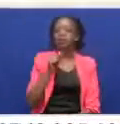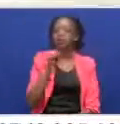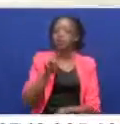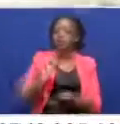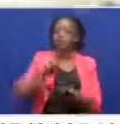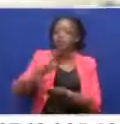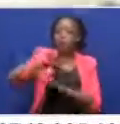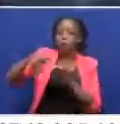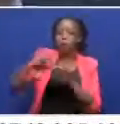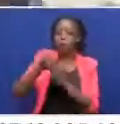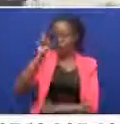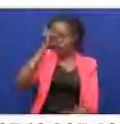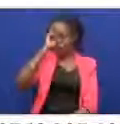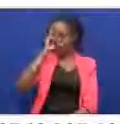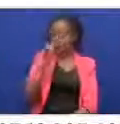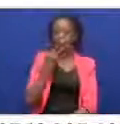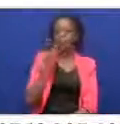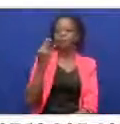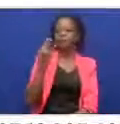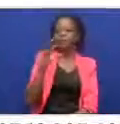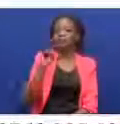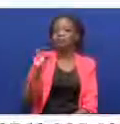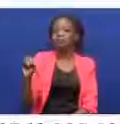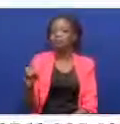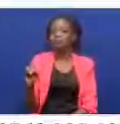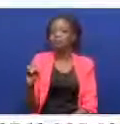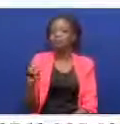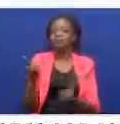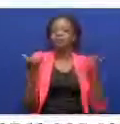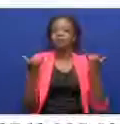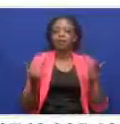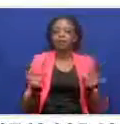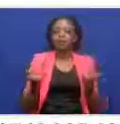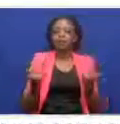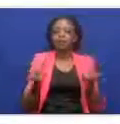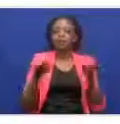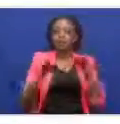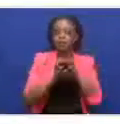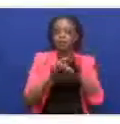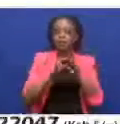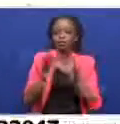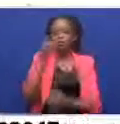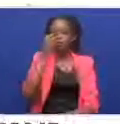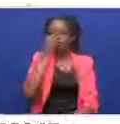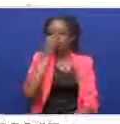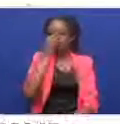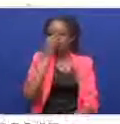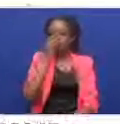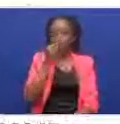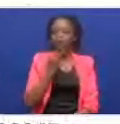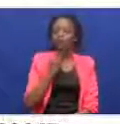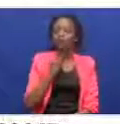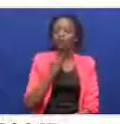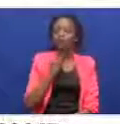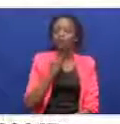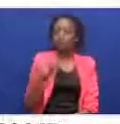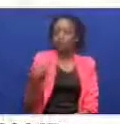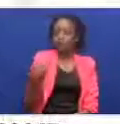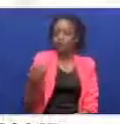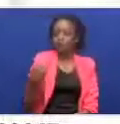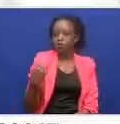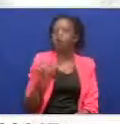polisi wote, sijui polisi 300. Sasa mheshimiwa naibu wa rais amejitolea. Sijui upande gani